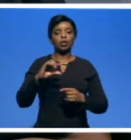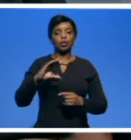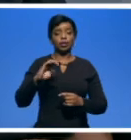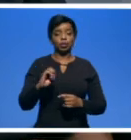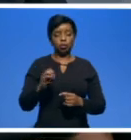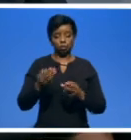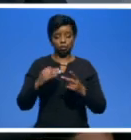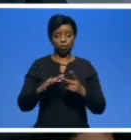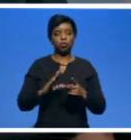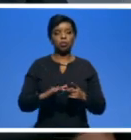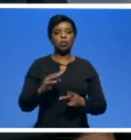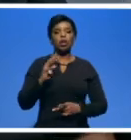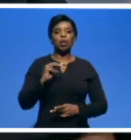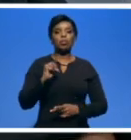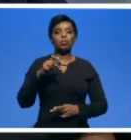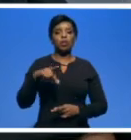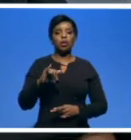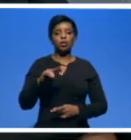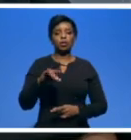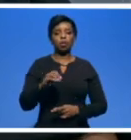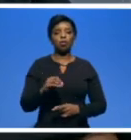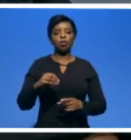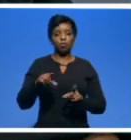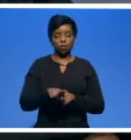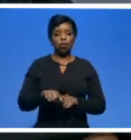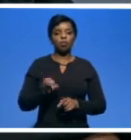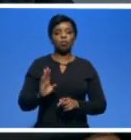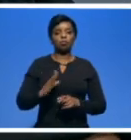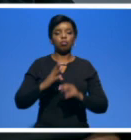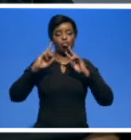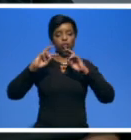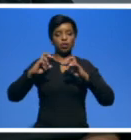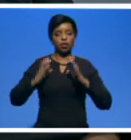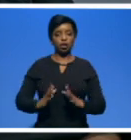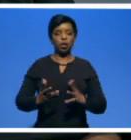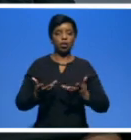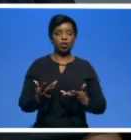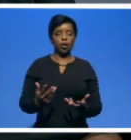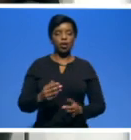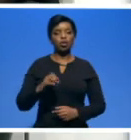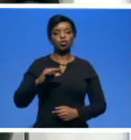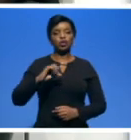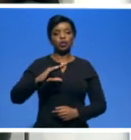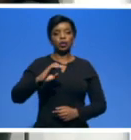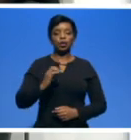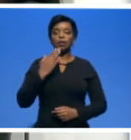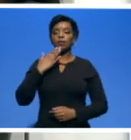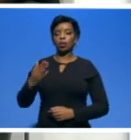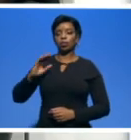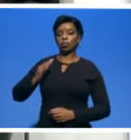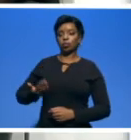a researcher here in the Commission for Gender Equality. Thank you, bomme ladies, for joining me. Thank you for having us,